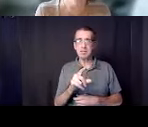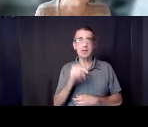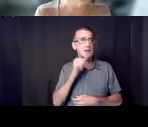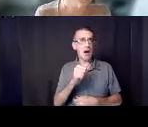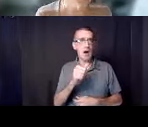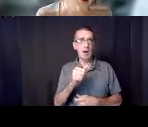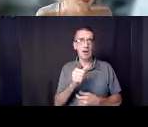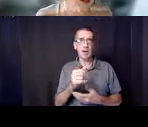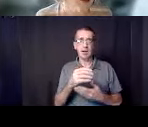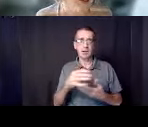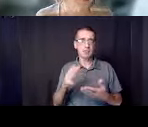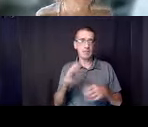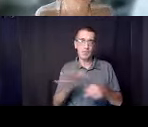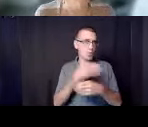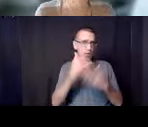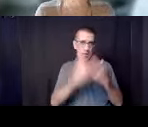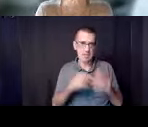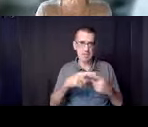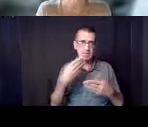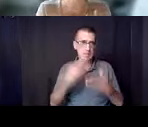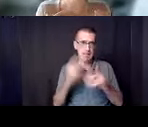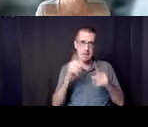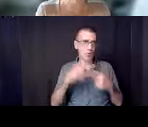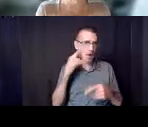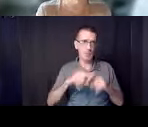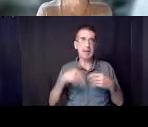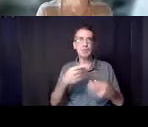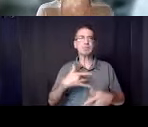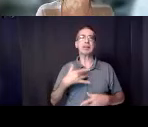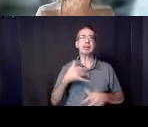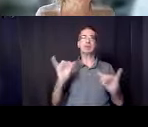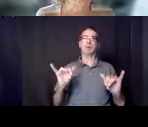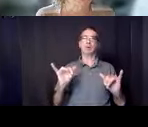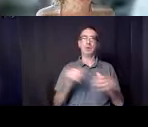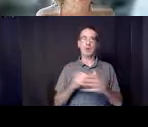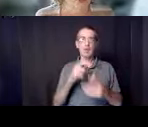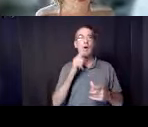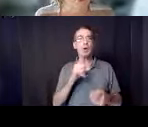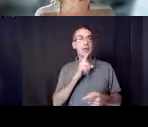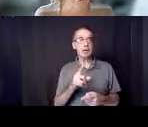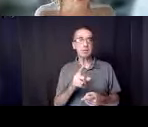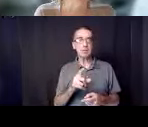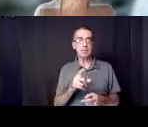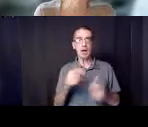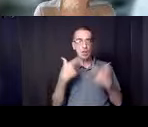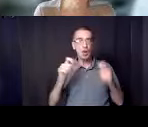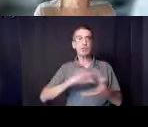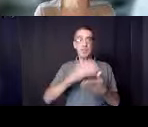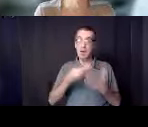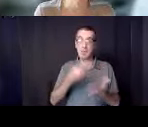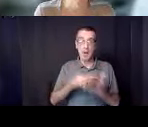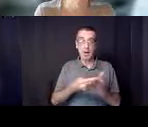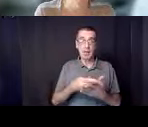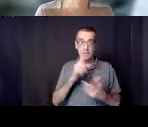an exhaustive list of all the money that's coming to California, but just to give you a sense. So there's a large amount of money